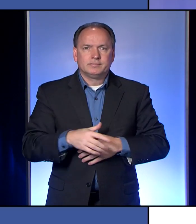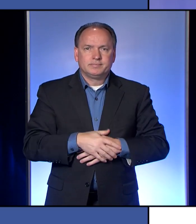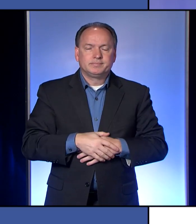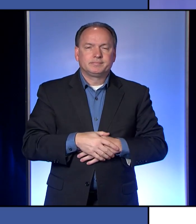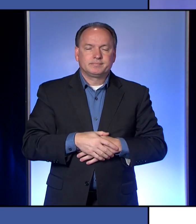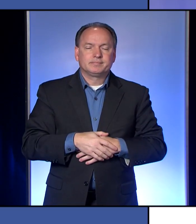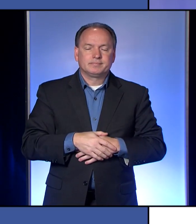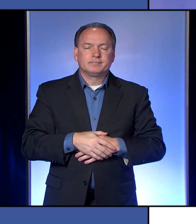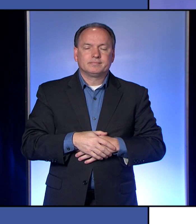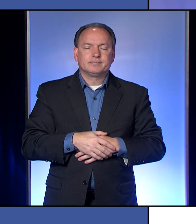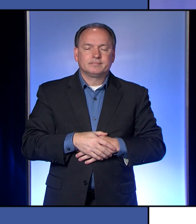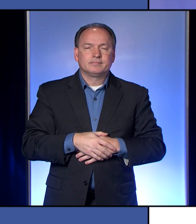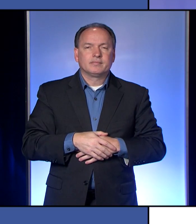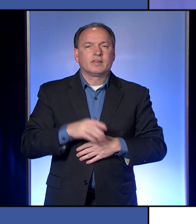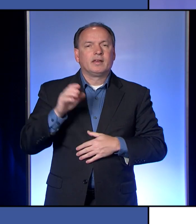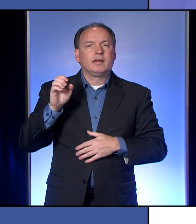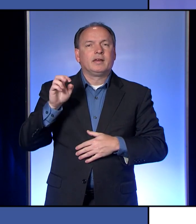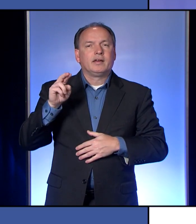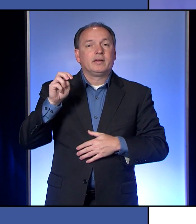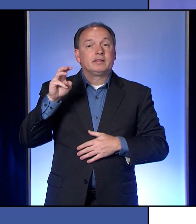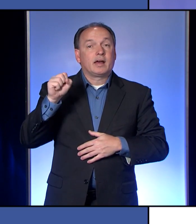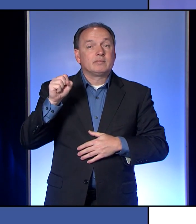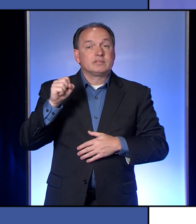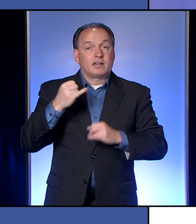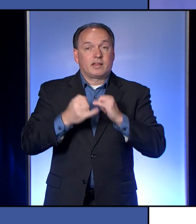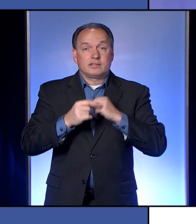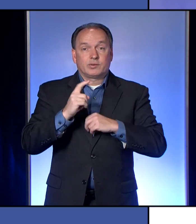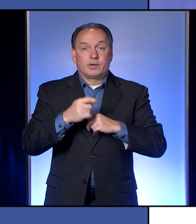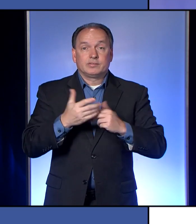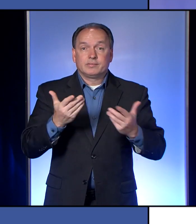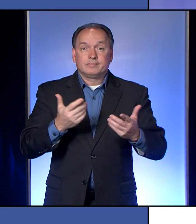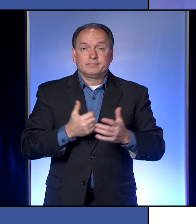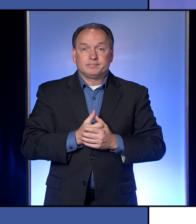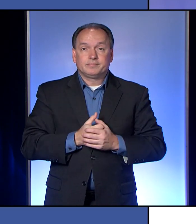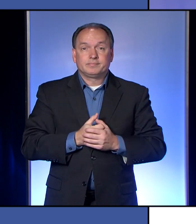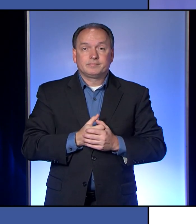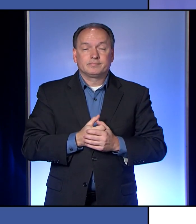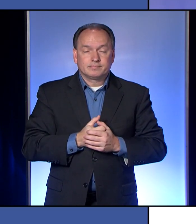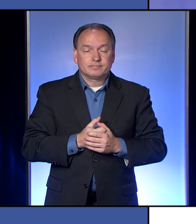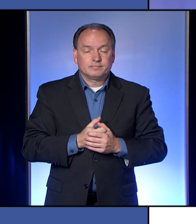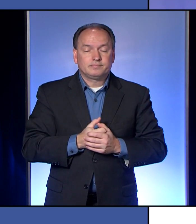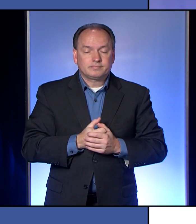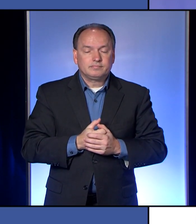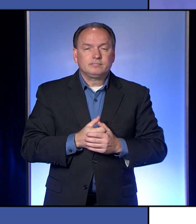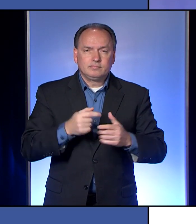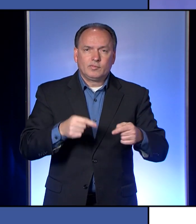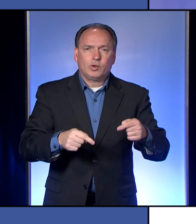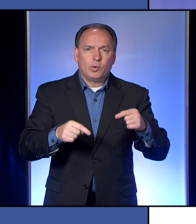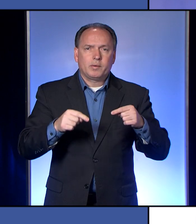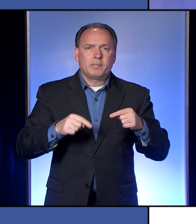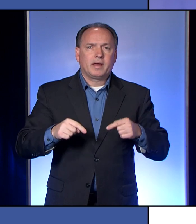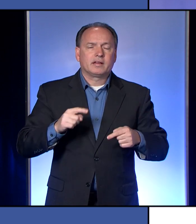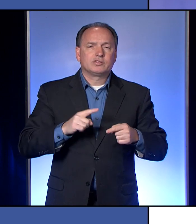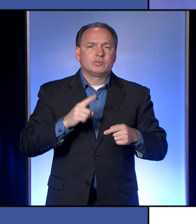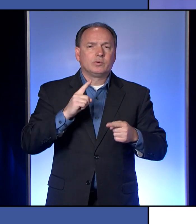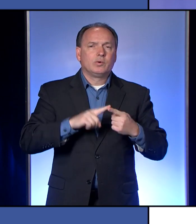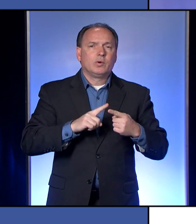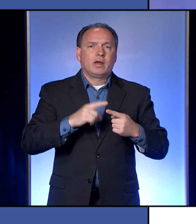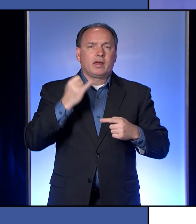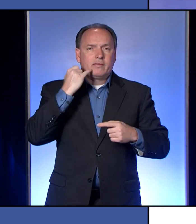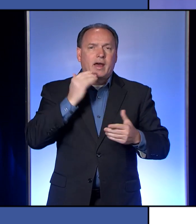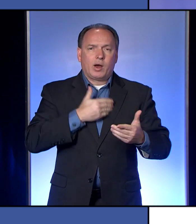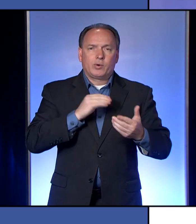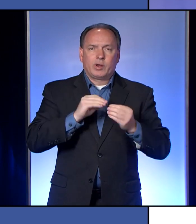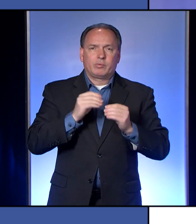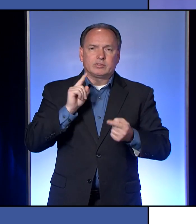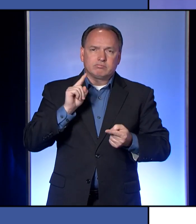Thank you. Erie Times News, do you have any last questions? Yes, Kathy, going back to, if numbers continue to stay low